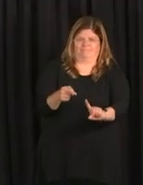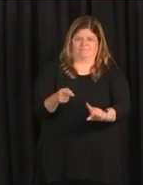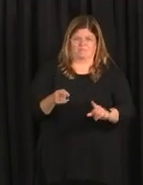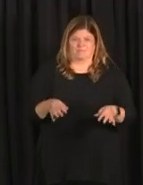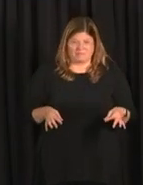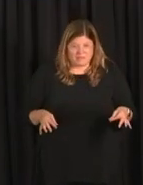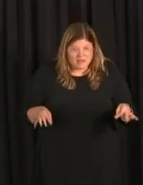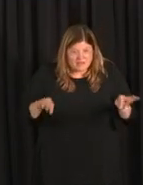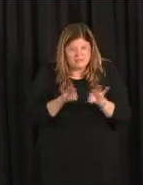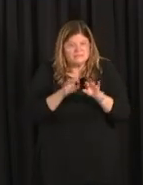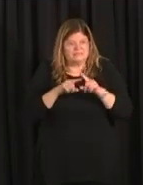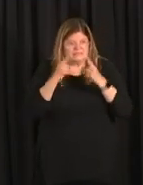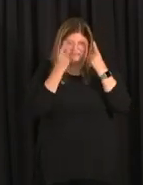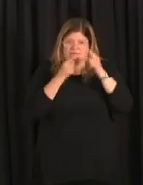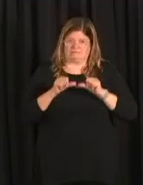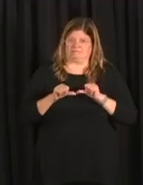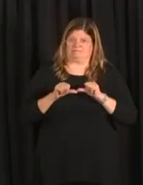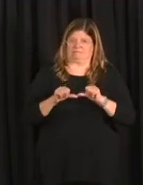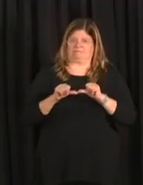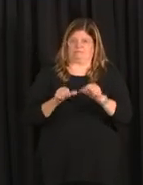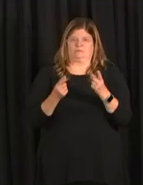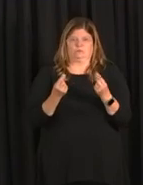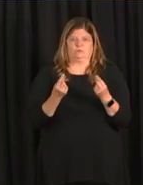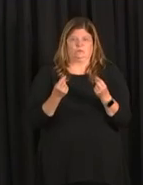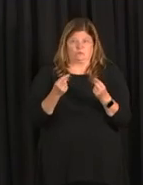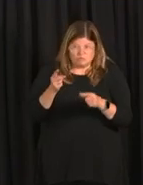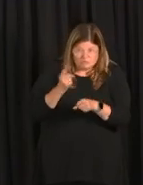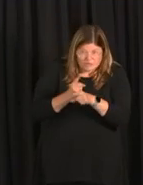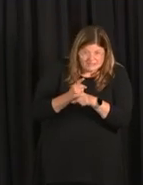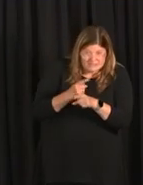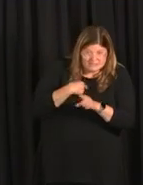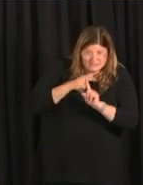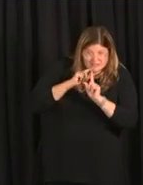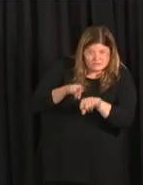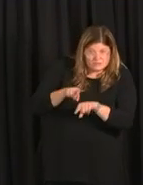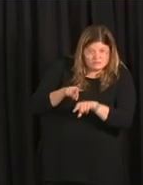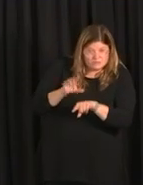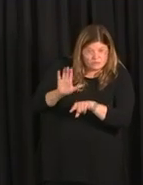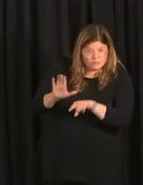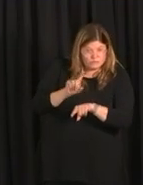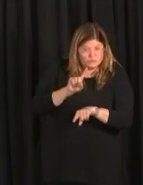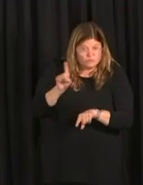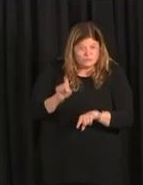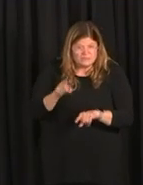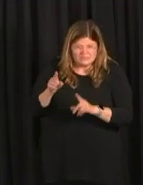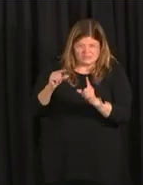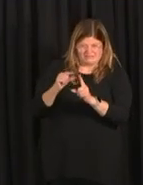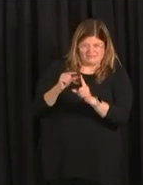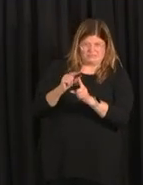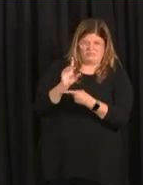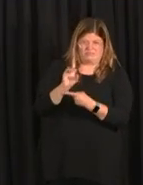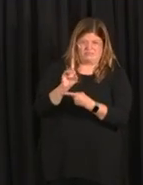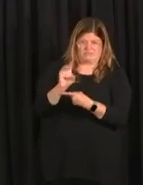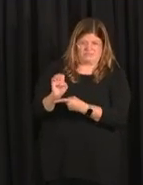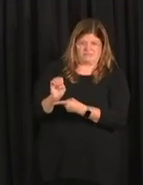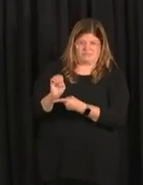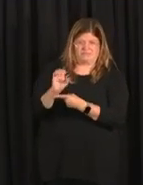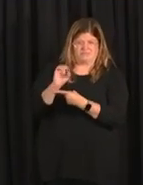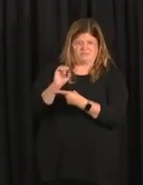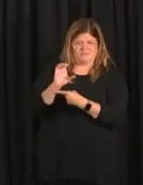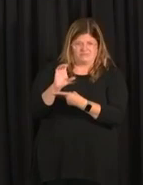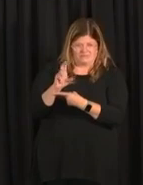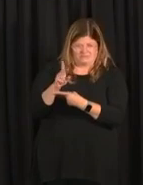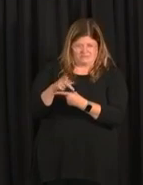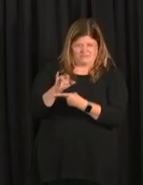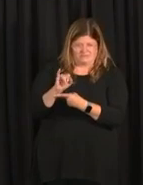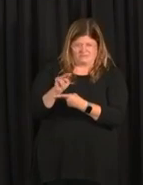worth considering those on a permanent basis. I'm assuming that's what you're talking about when you say decoupling. Yes, we want to look at that, and we